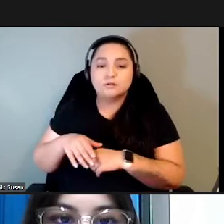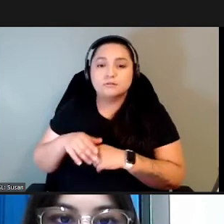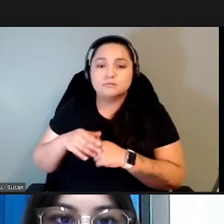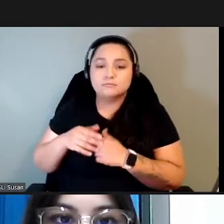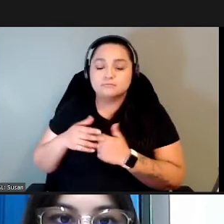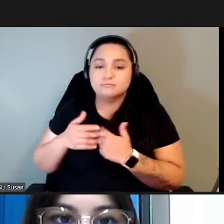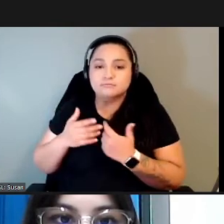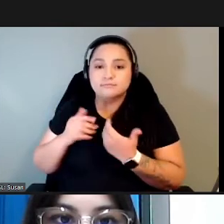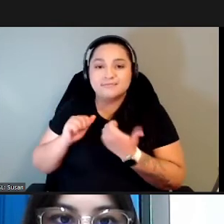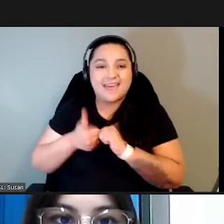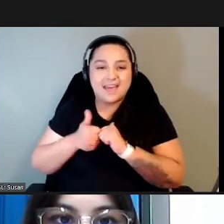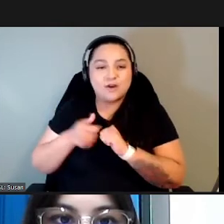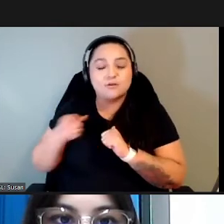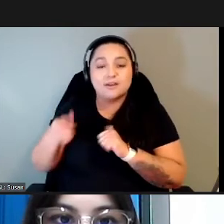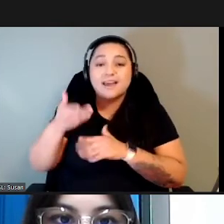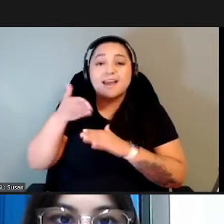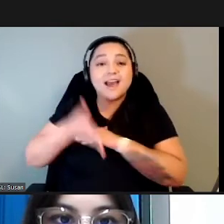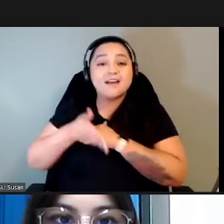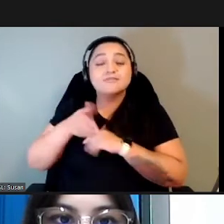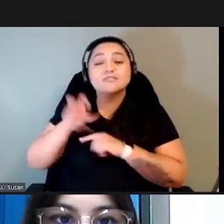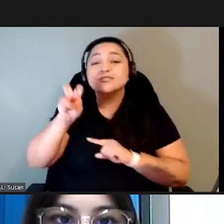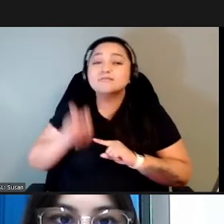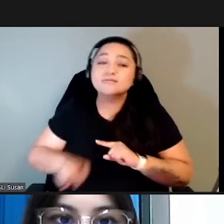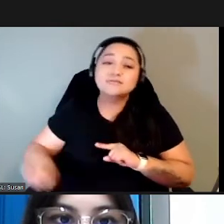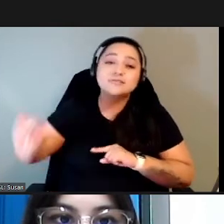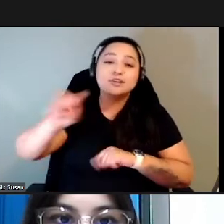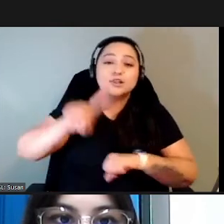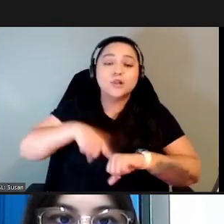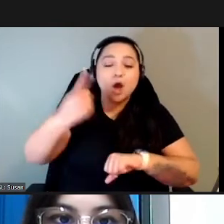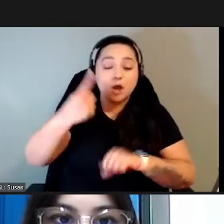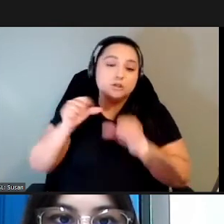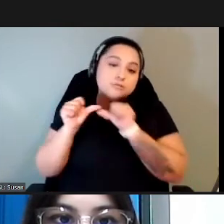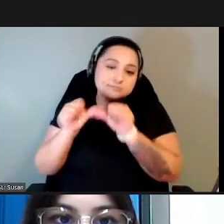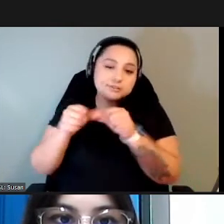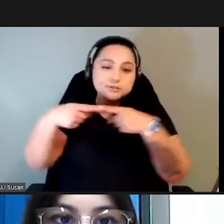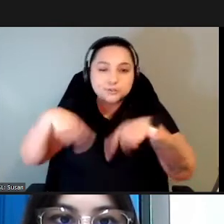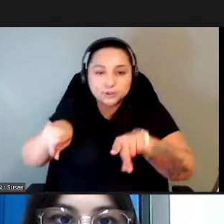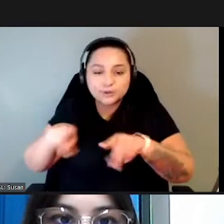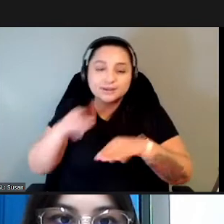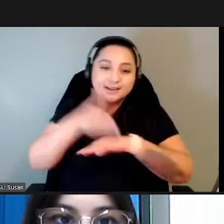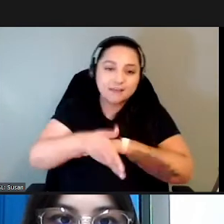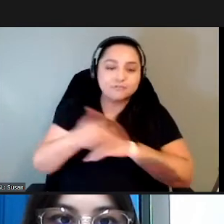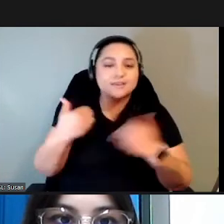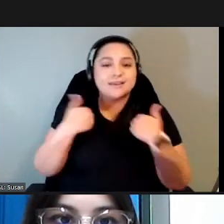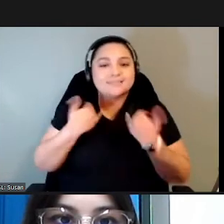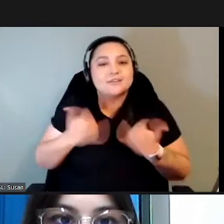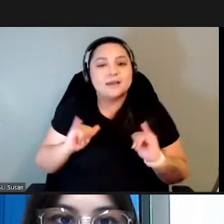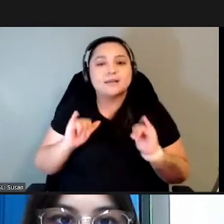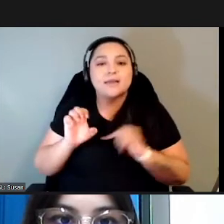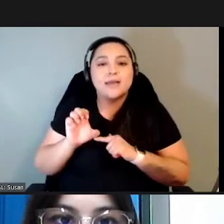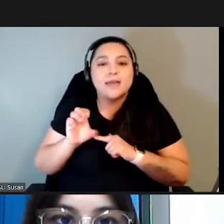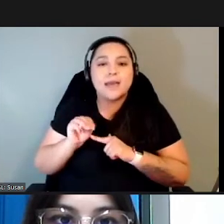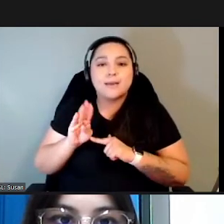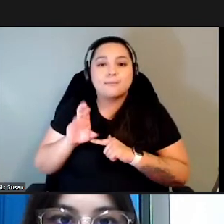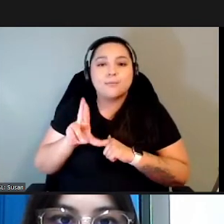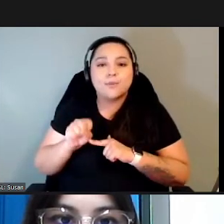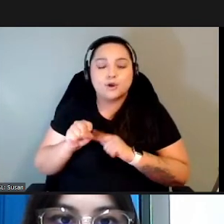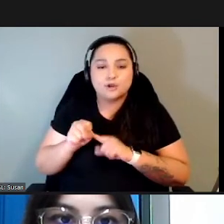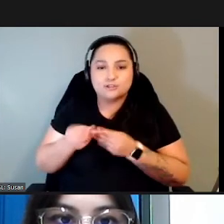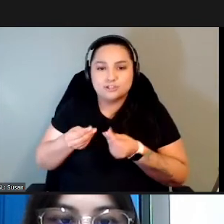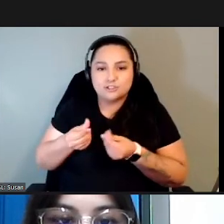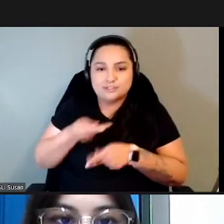long journey and during a long journey. Not only helpful for starting a fire in a new camp, but for